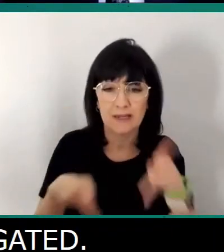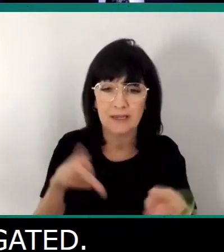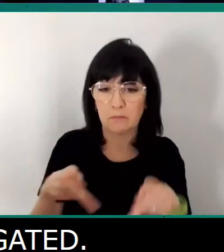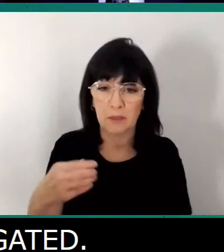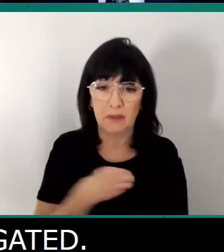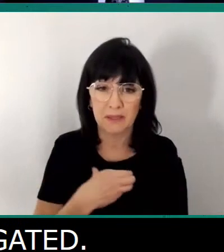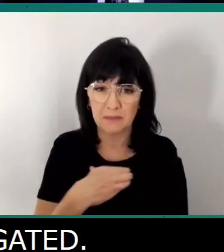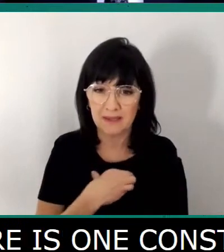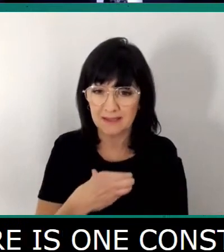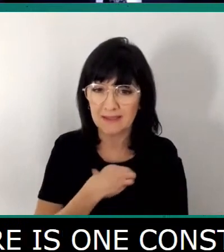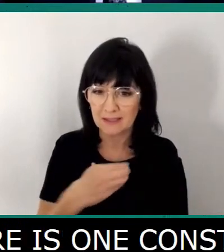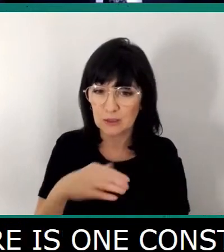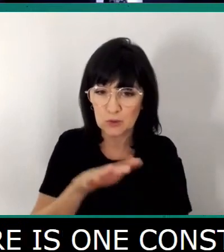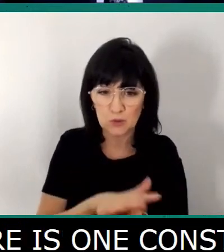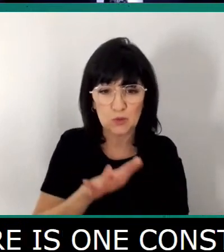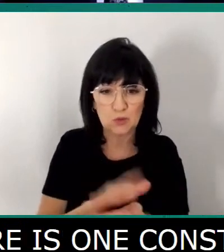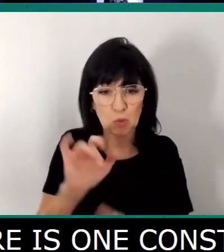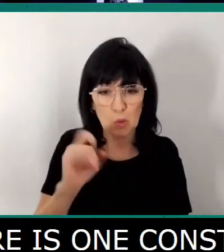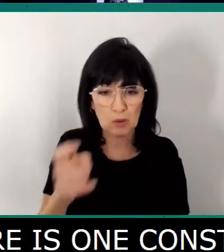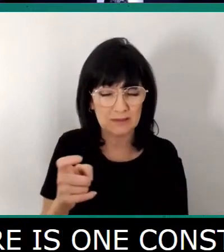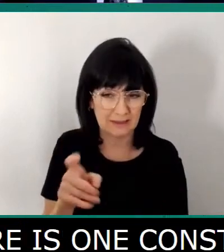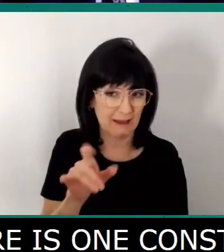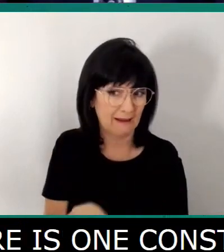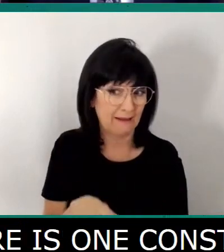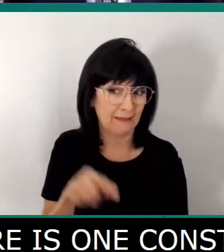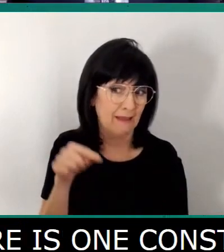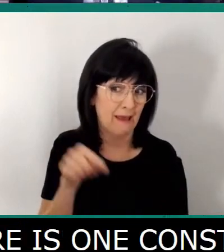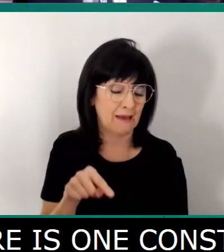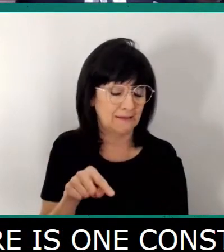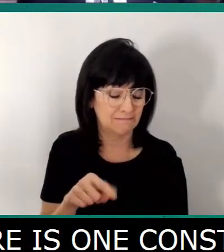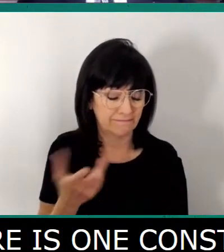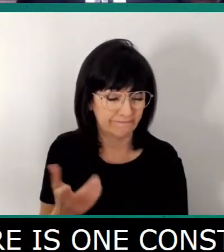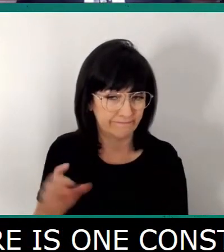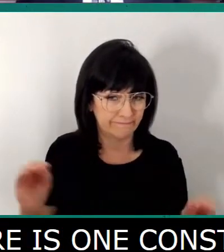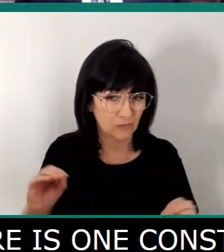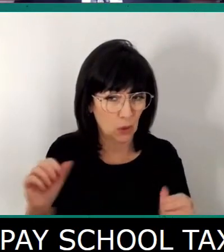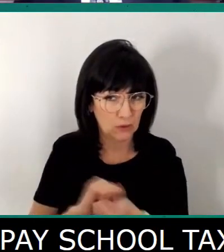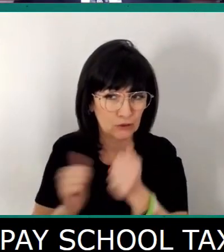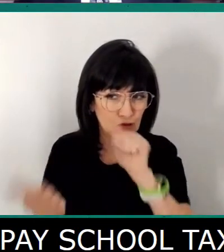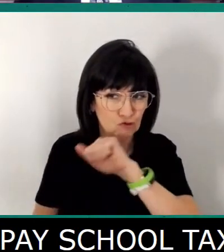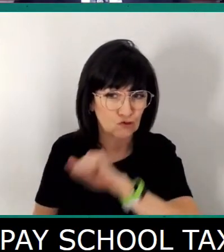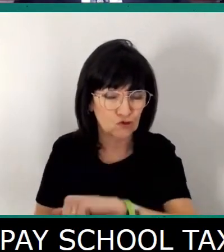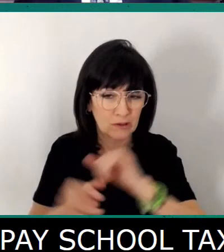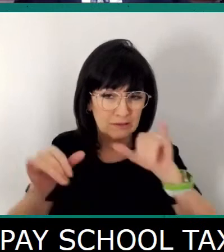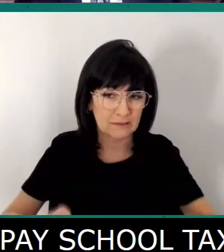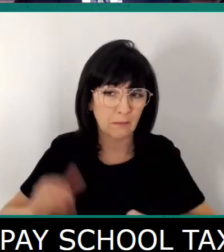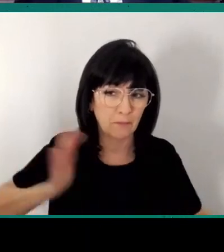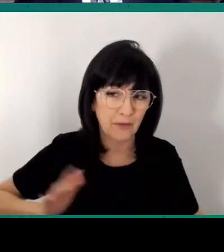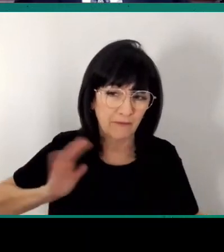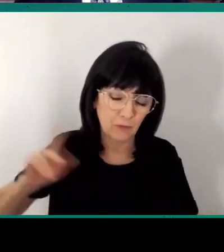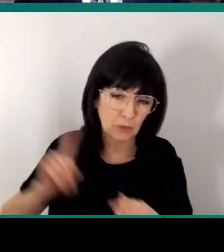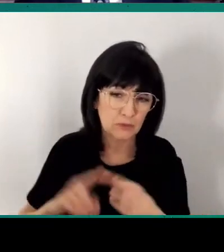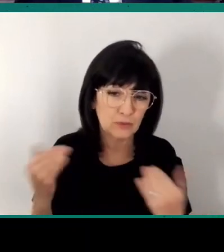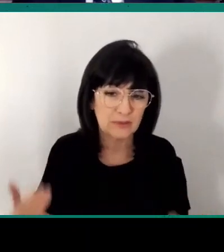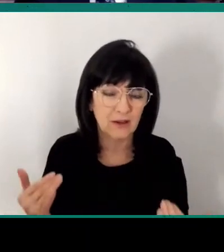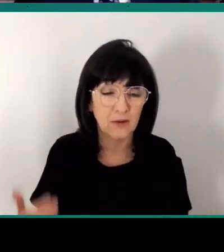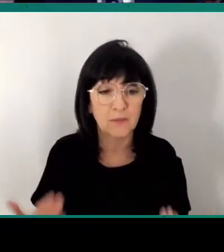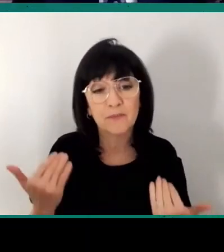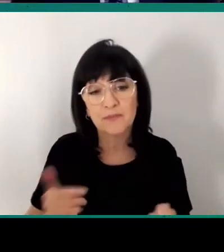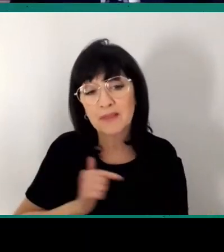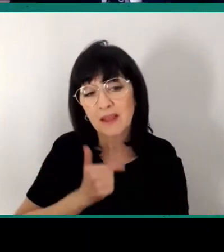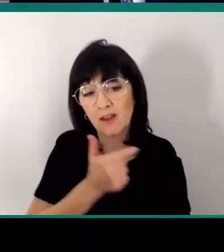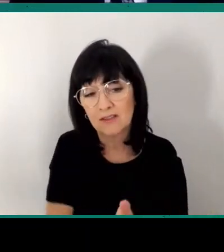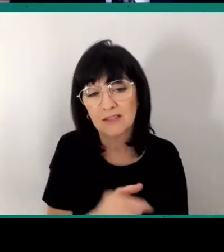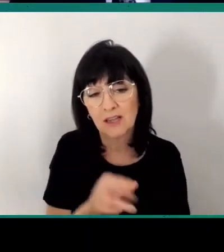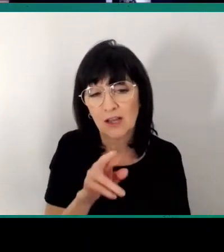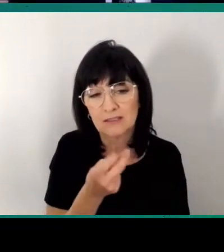That hasn't changed. Next up, we have Dr. Hollingsworth, Reba Hollingsworth, who's a retired